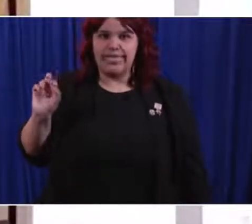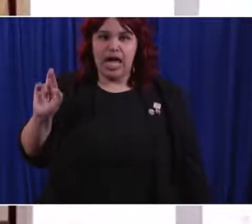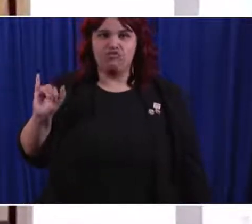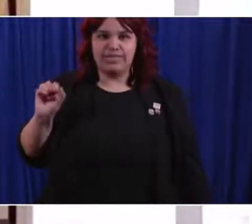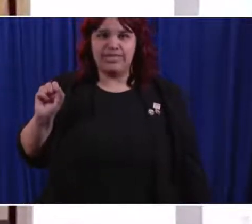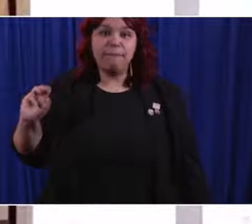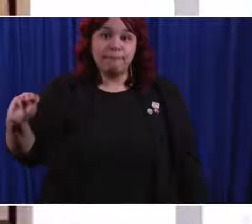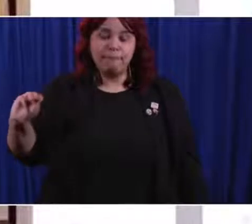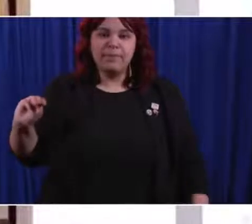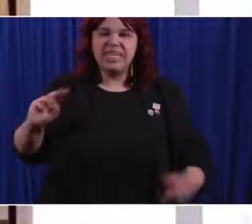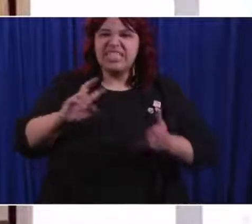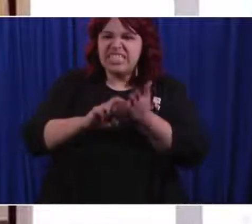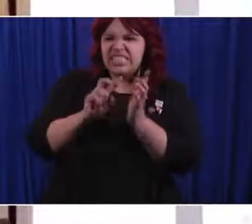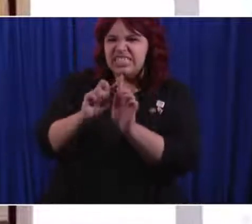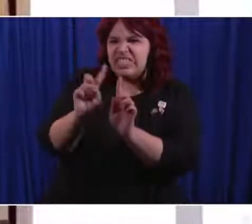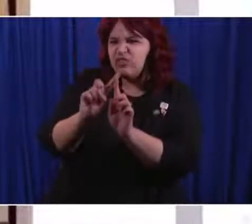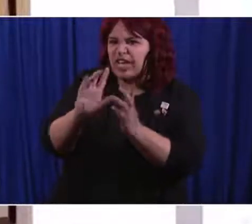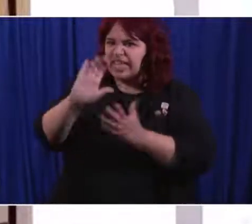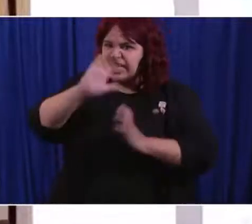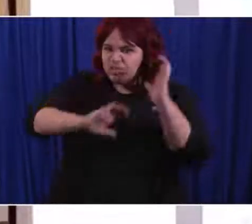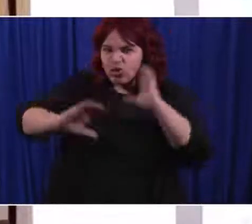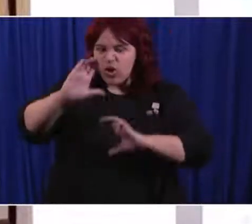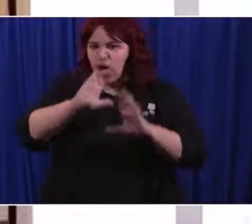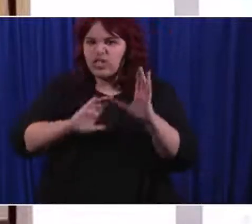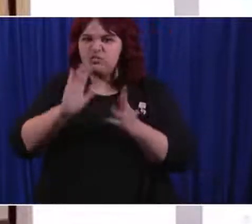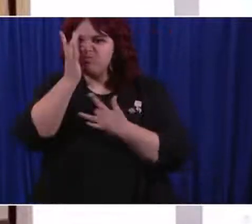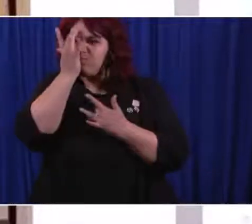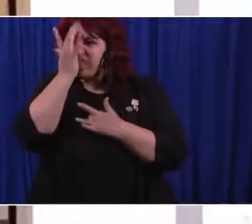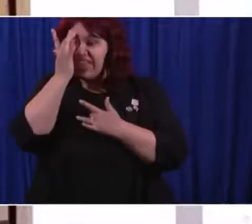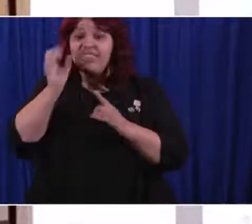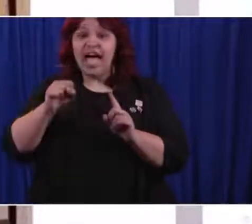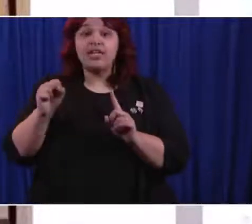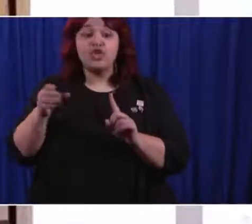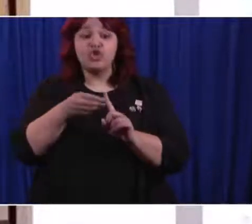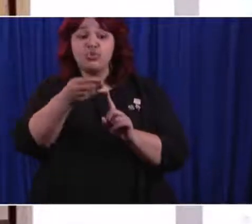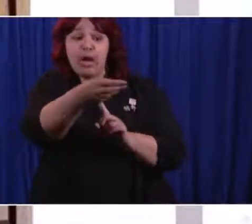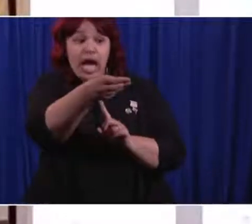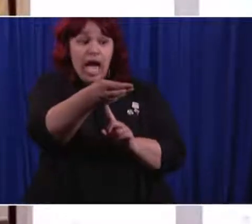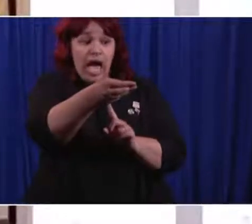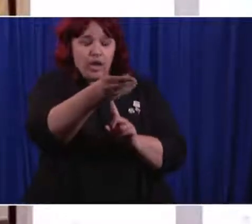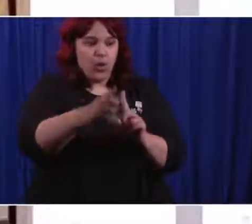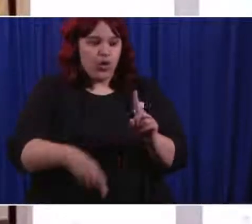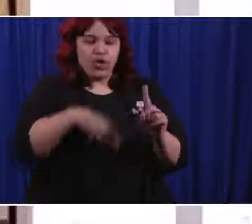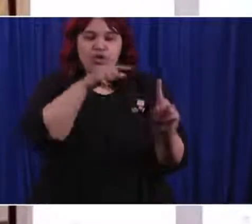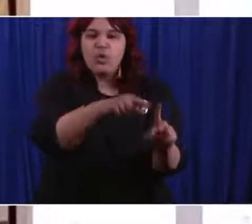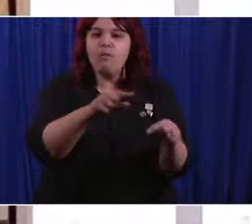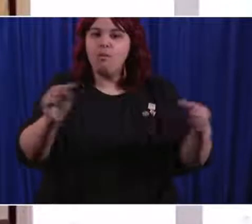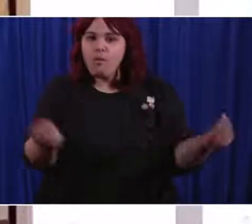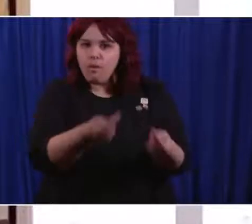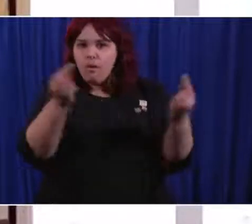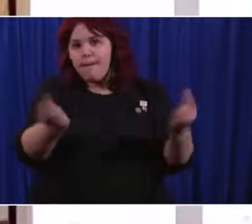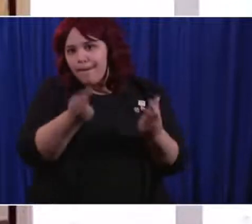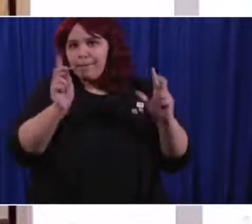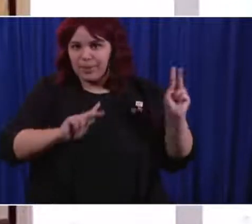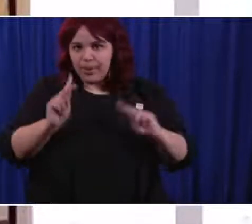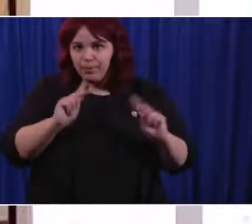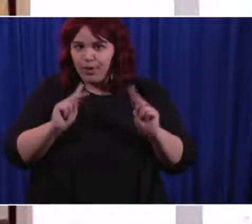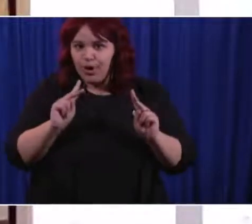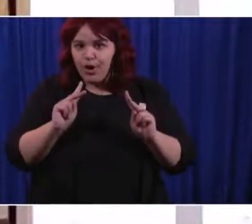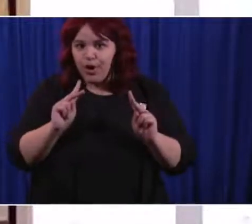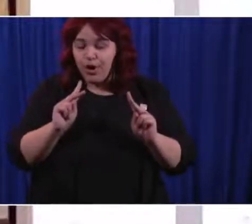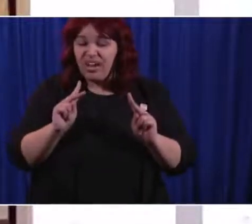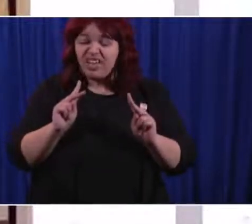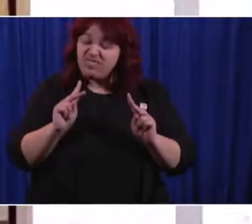interventions to protect all of us from these highly infectious, unpleasant, debilitating, and